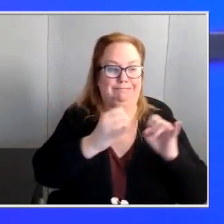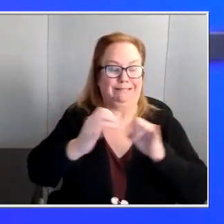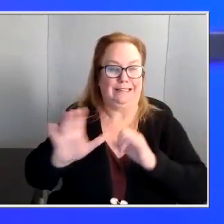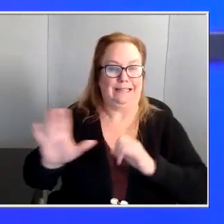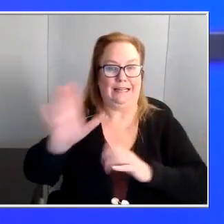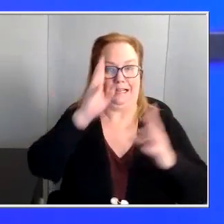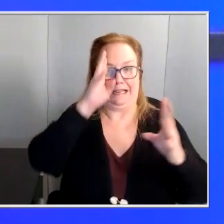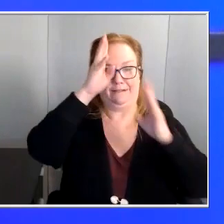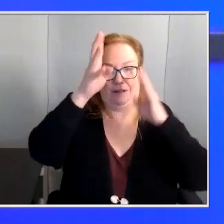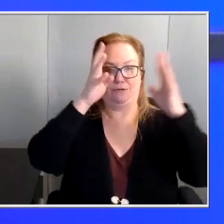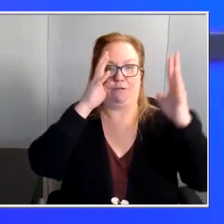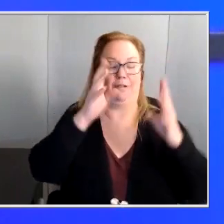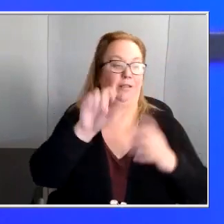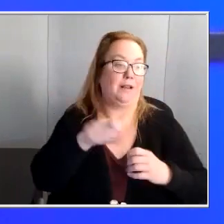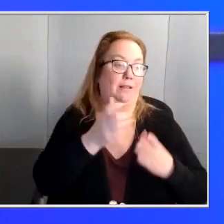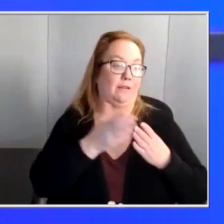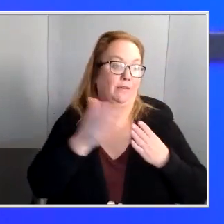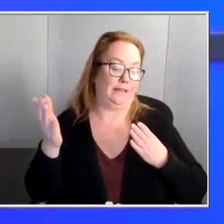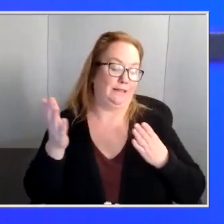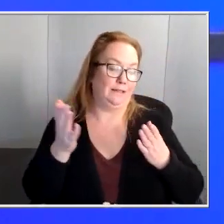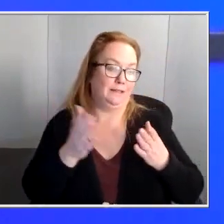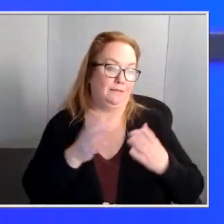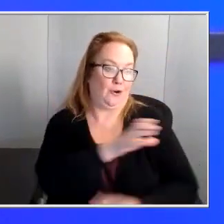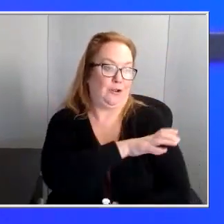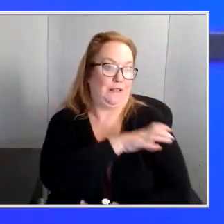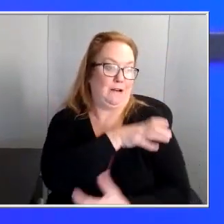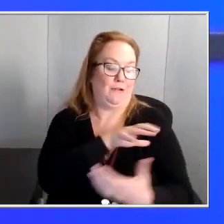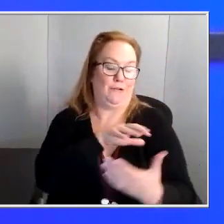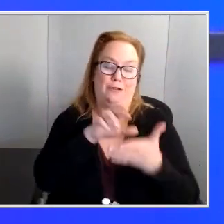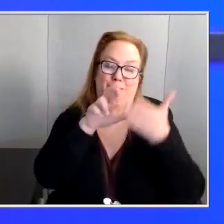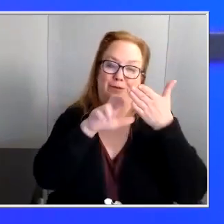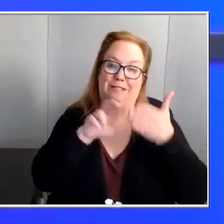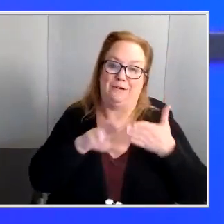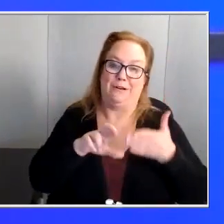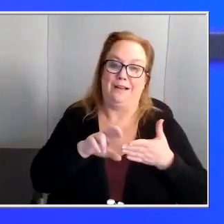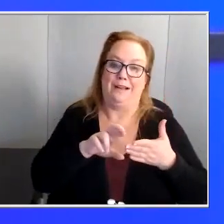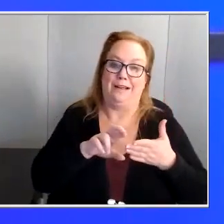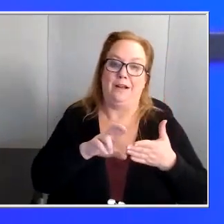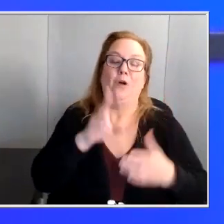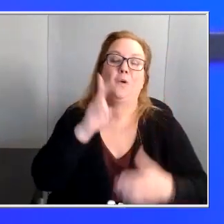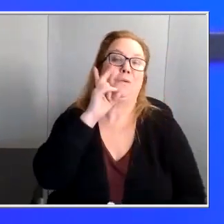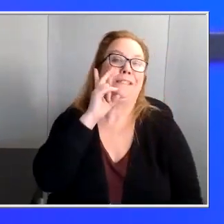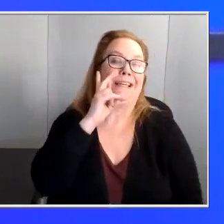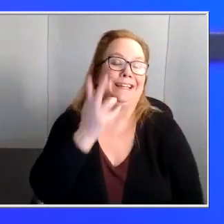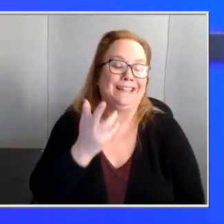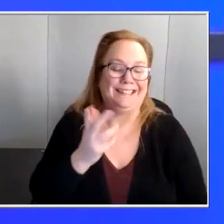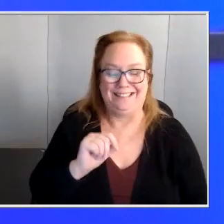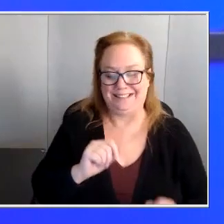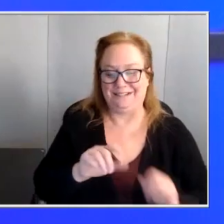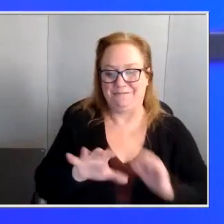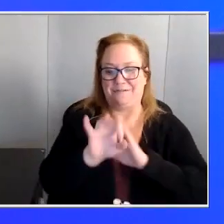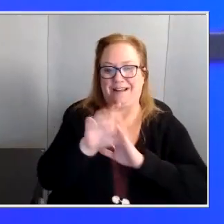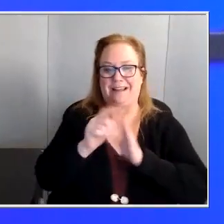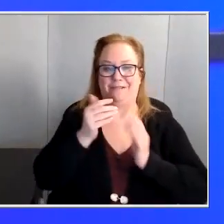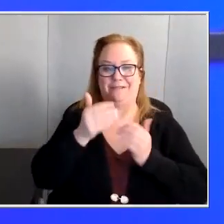and invention and other things that drive clinical research. So the answer is we'll find out over the years to